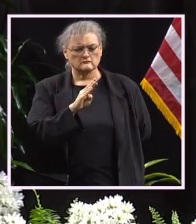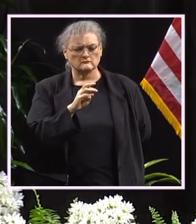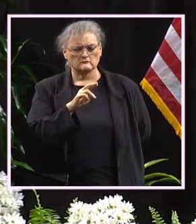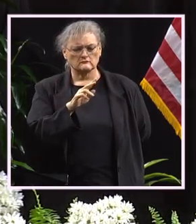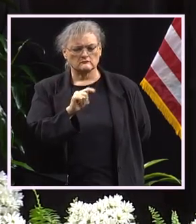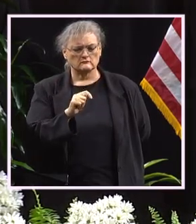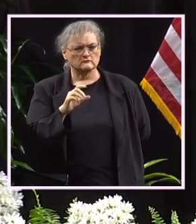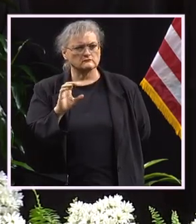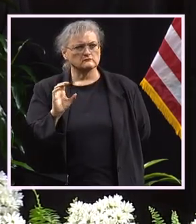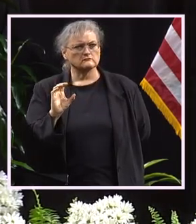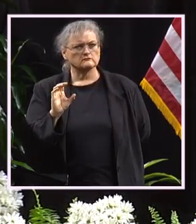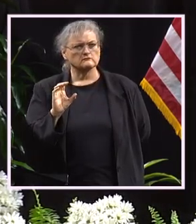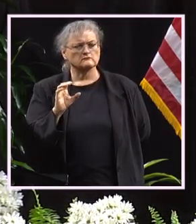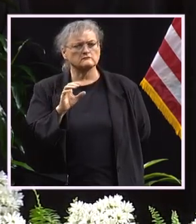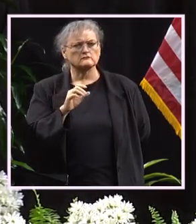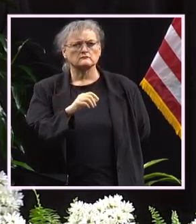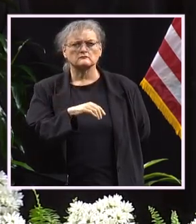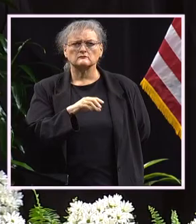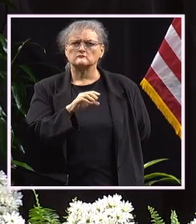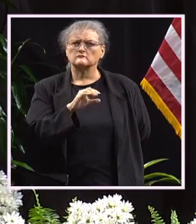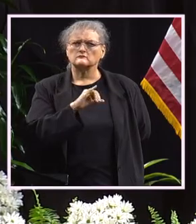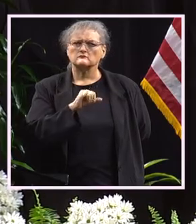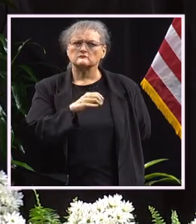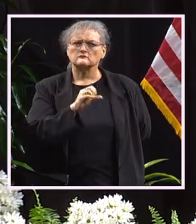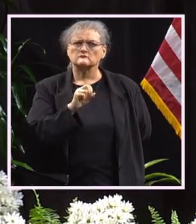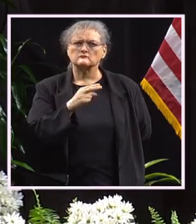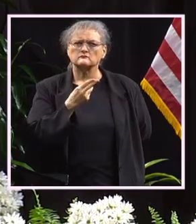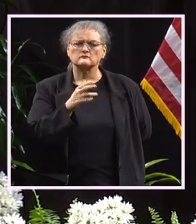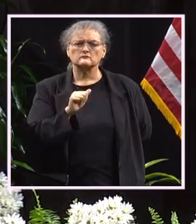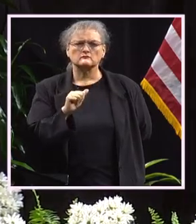Cantu. Joshua R. Moya.